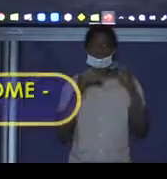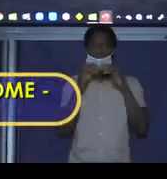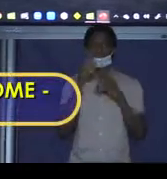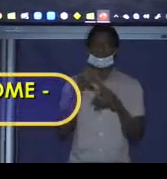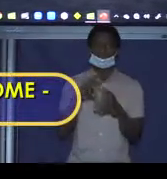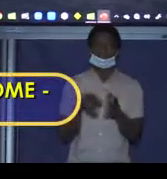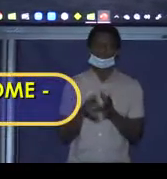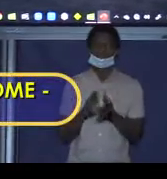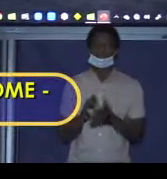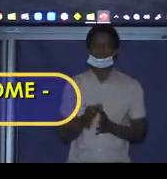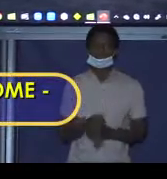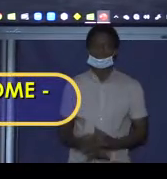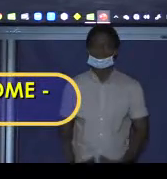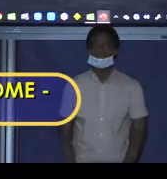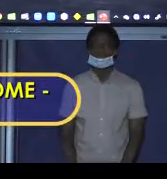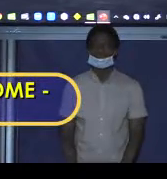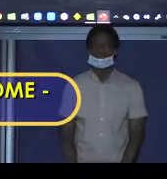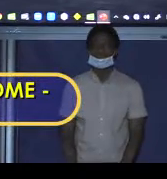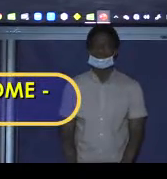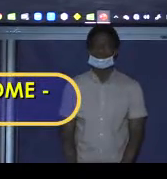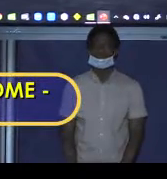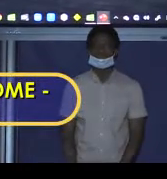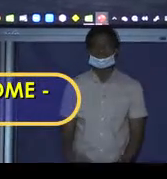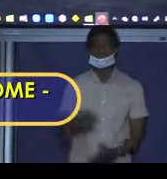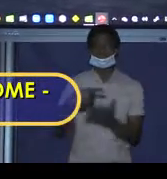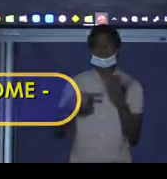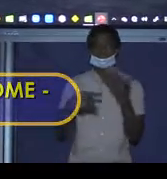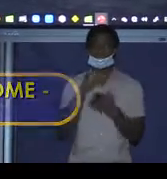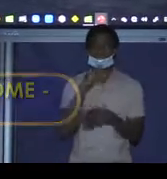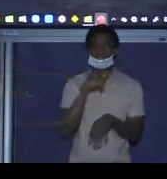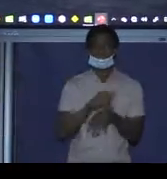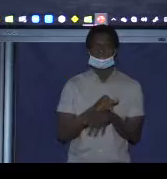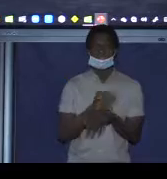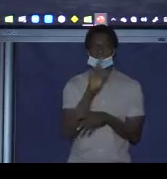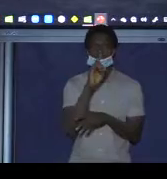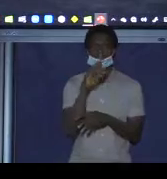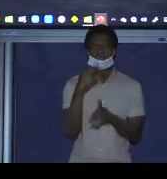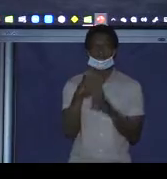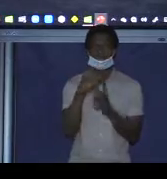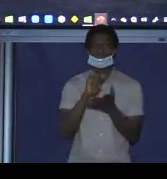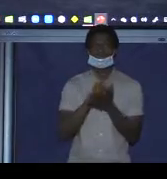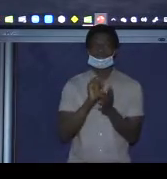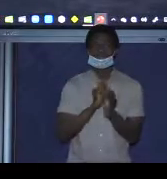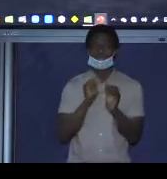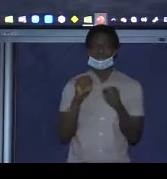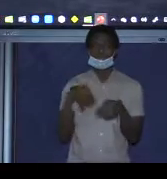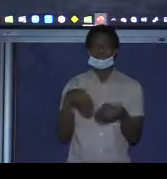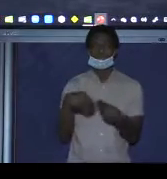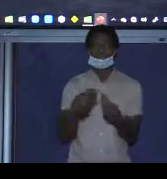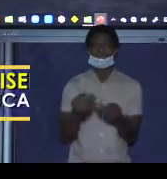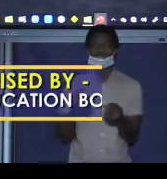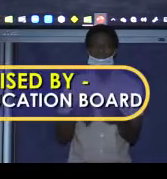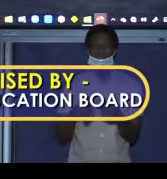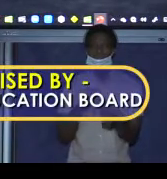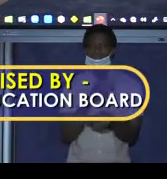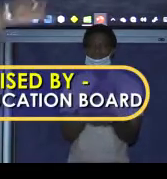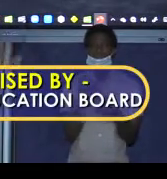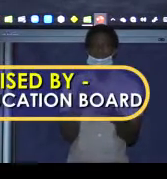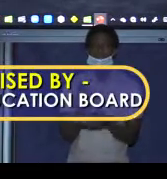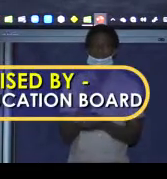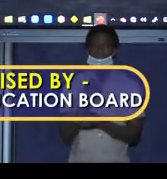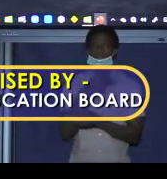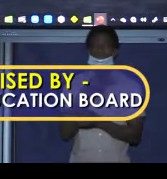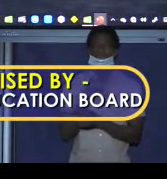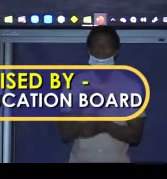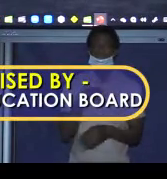repaired. Look, what is that one word that you can give to the place where